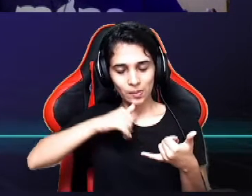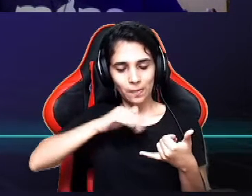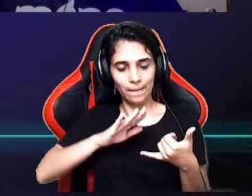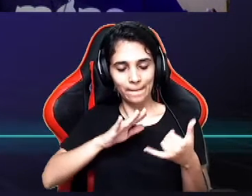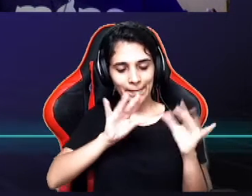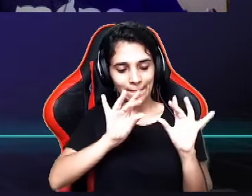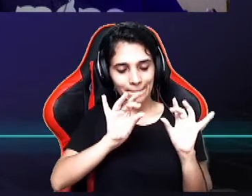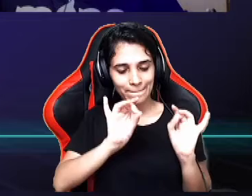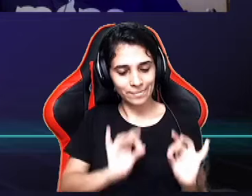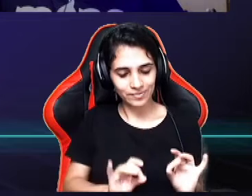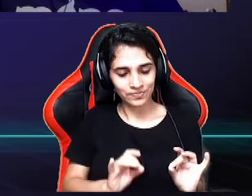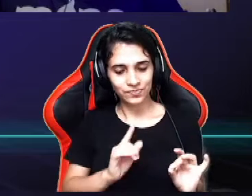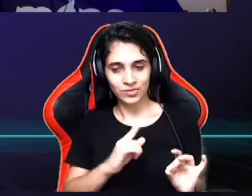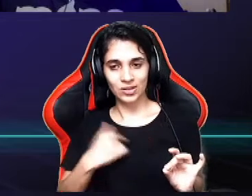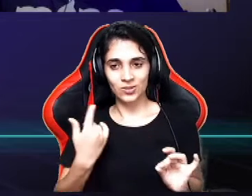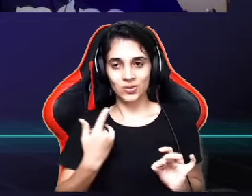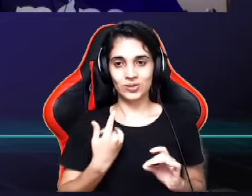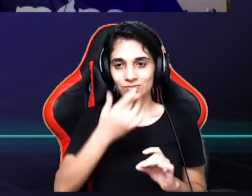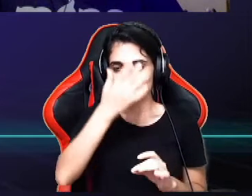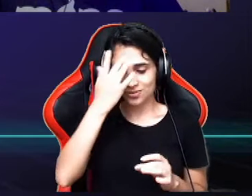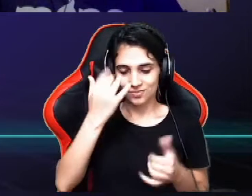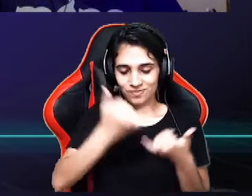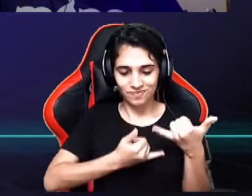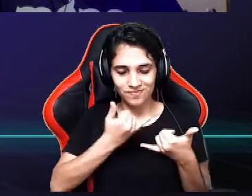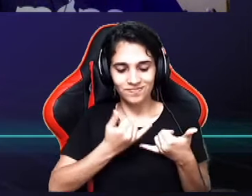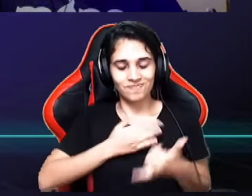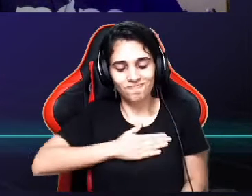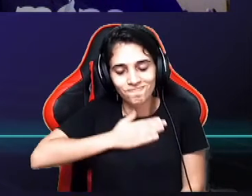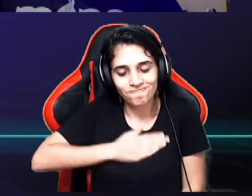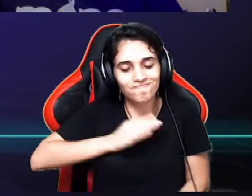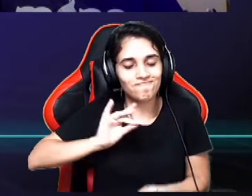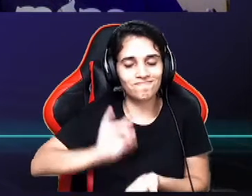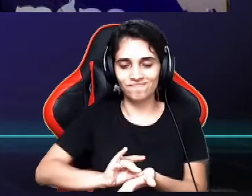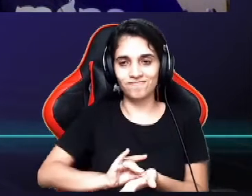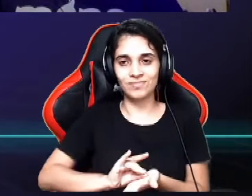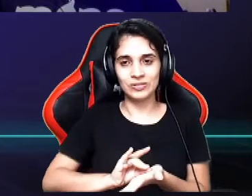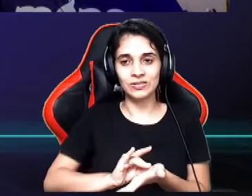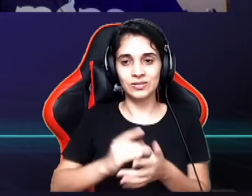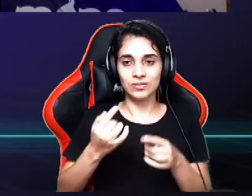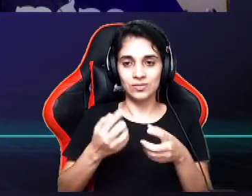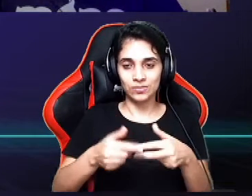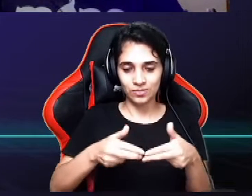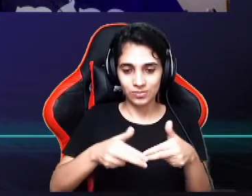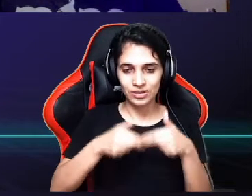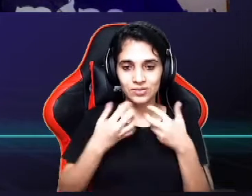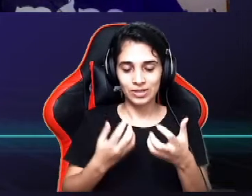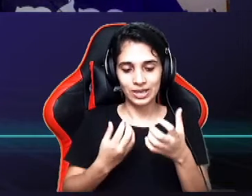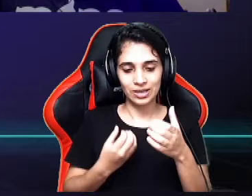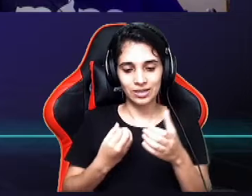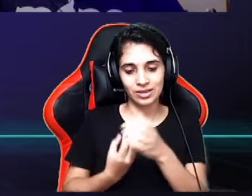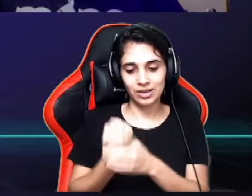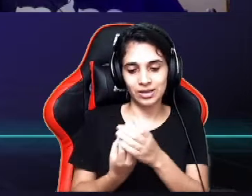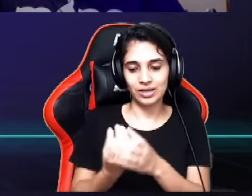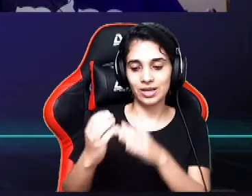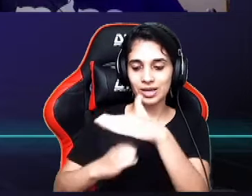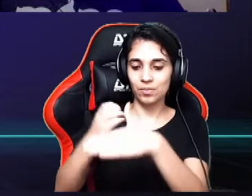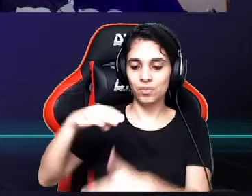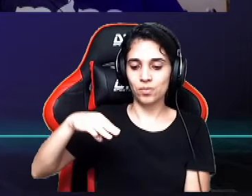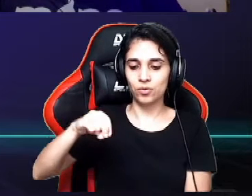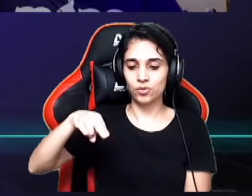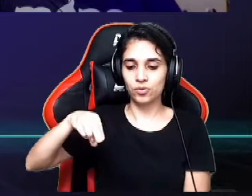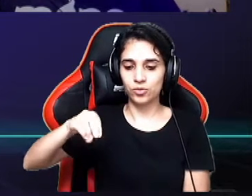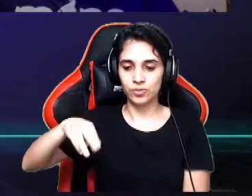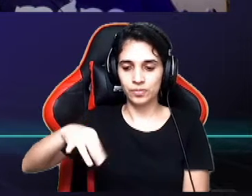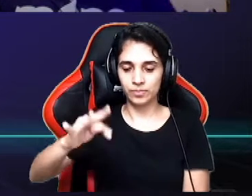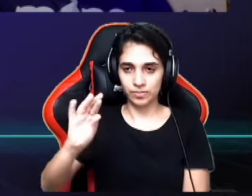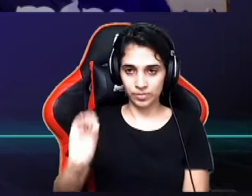favorite game, for us gamers, we know that it's very cool, it's wonderful, and this is what we want to build